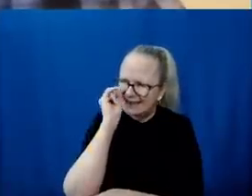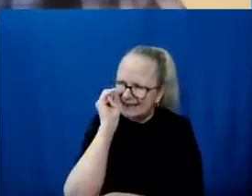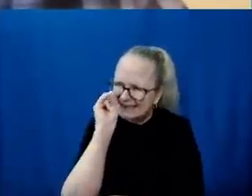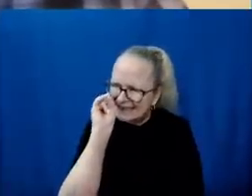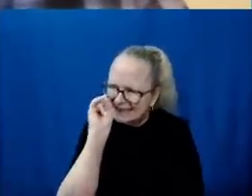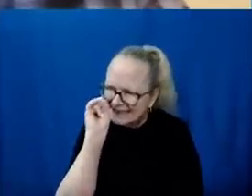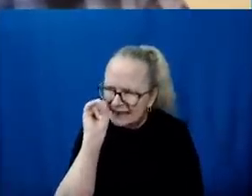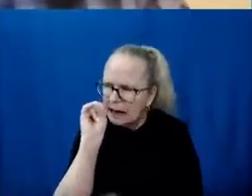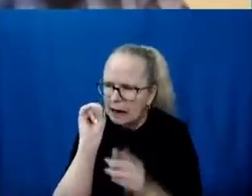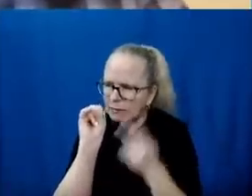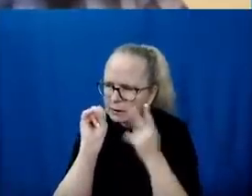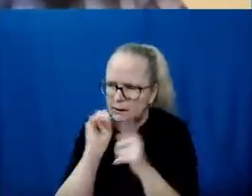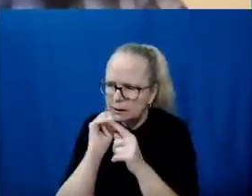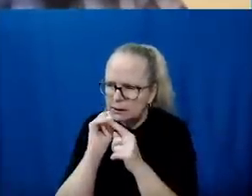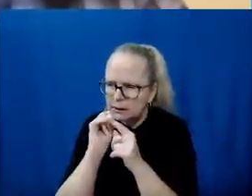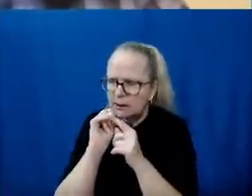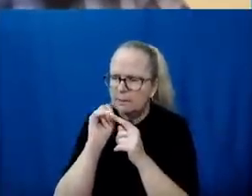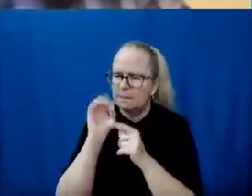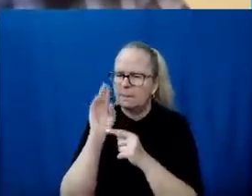at.